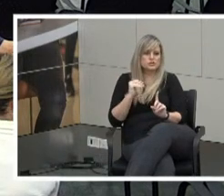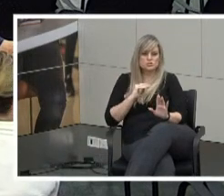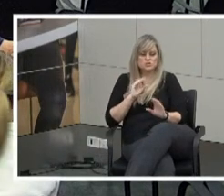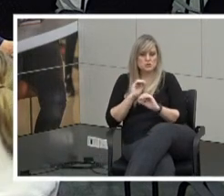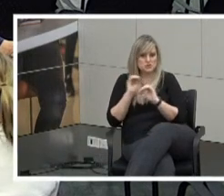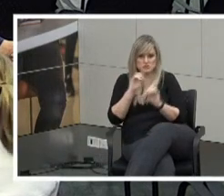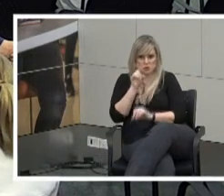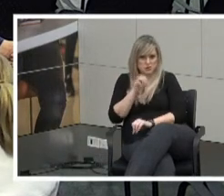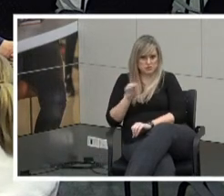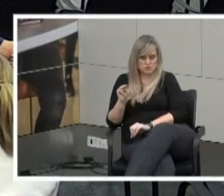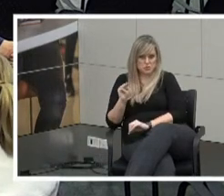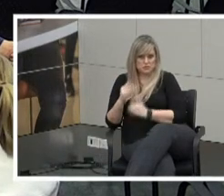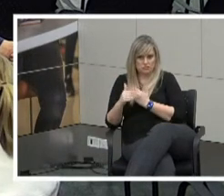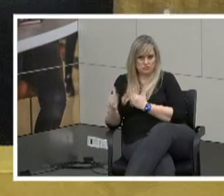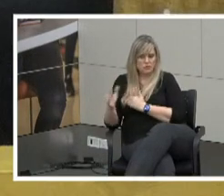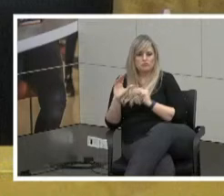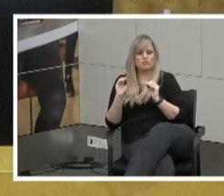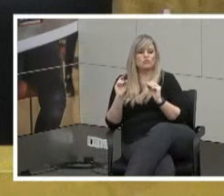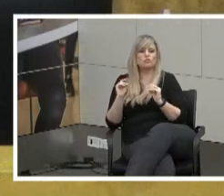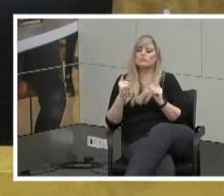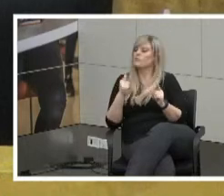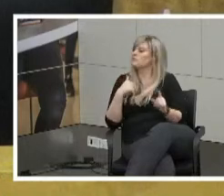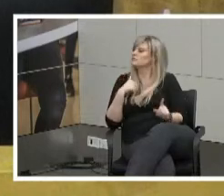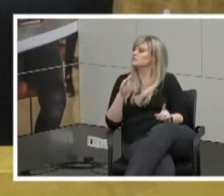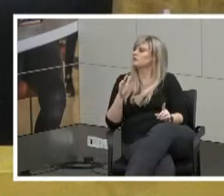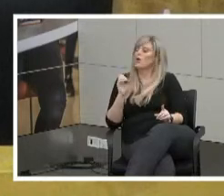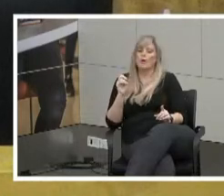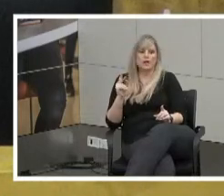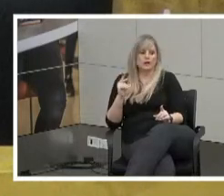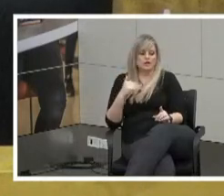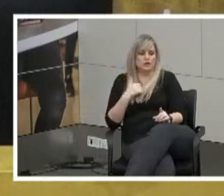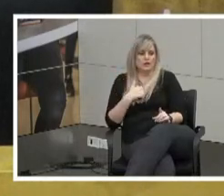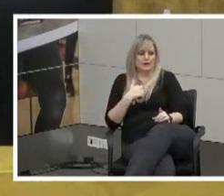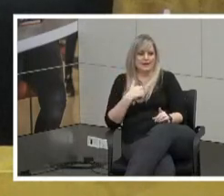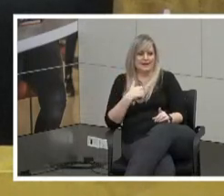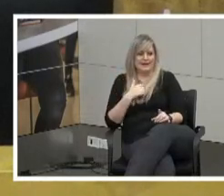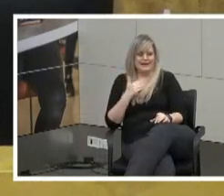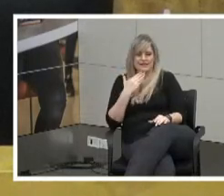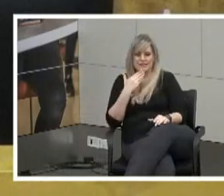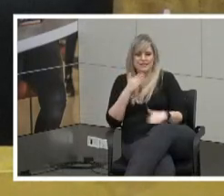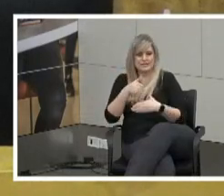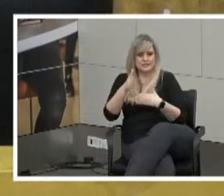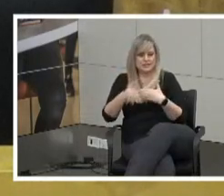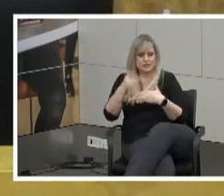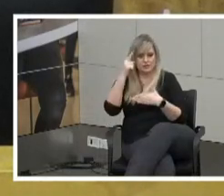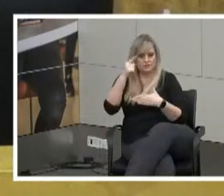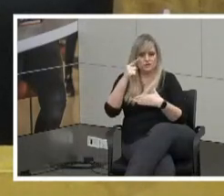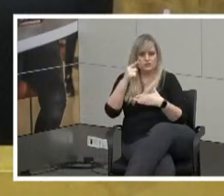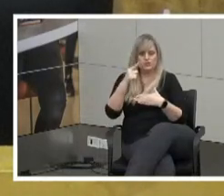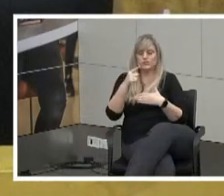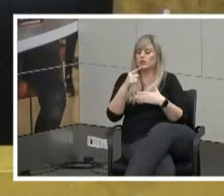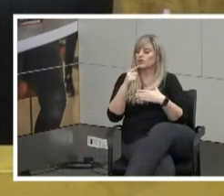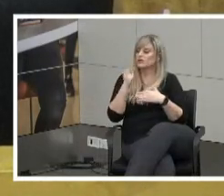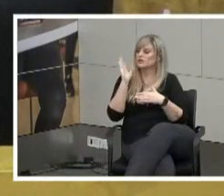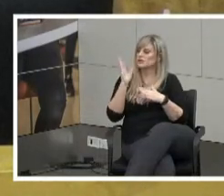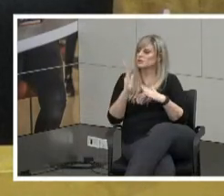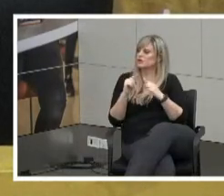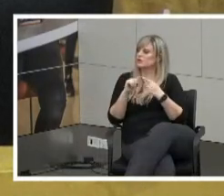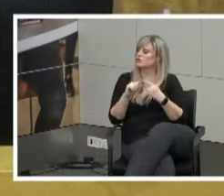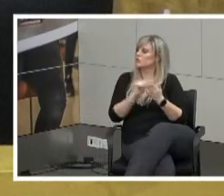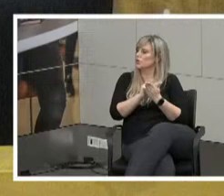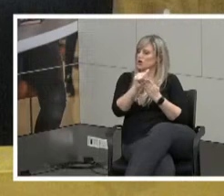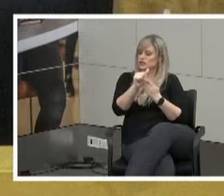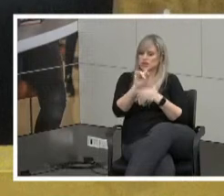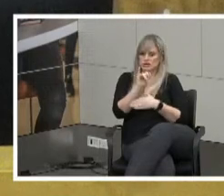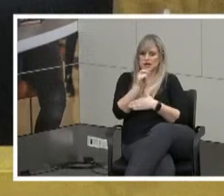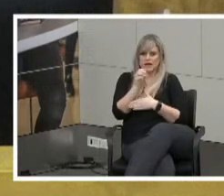else on Zoom for not for agenda okay very good um that concludes our hearing of speaker to agenda items at this time